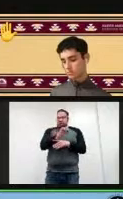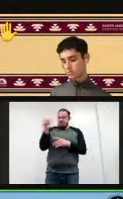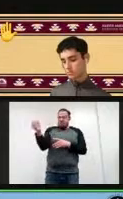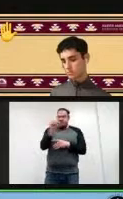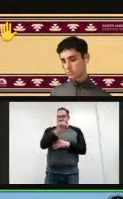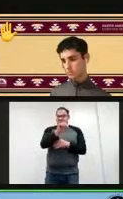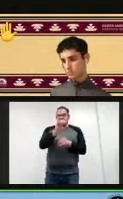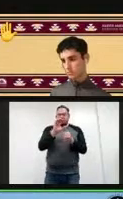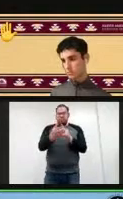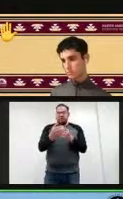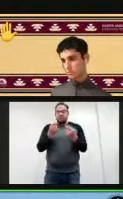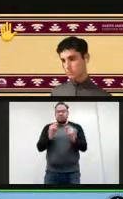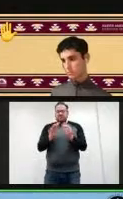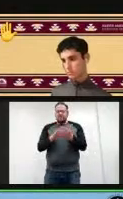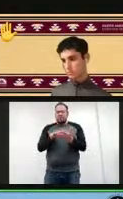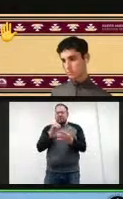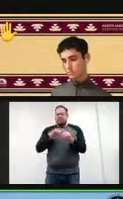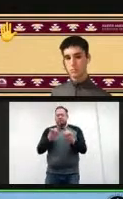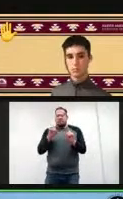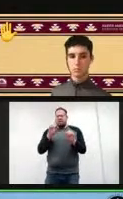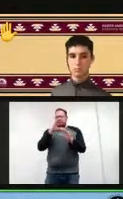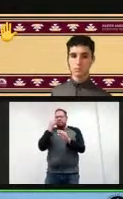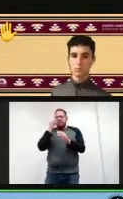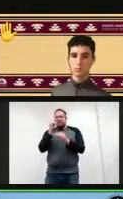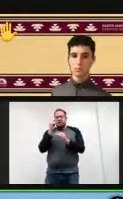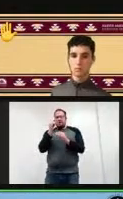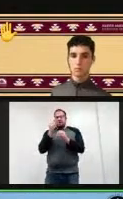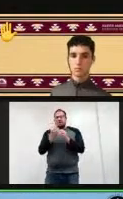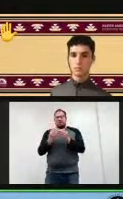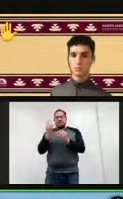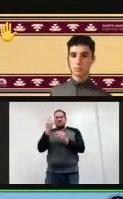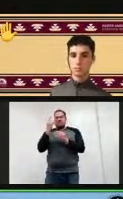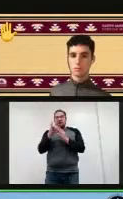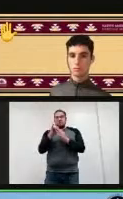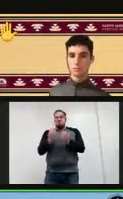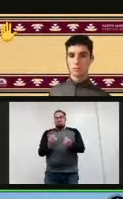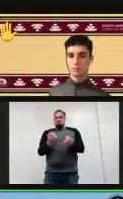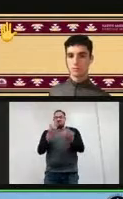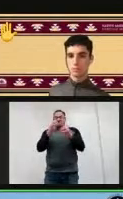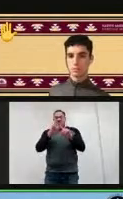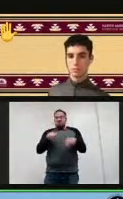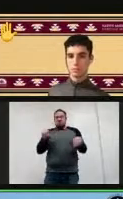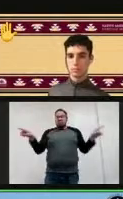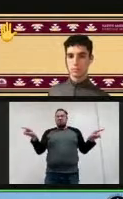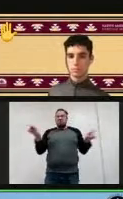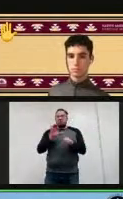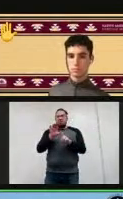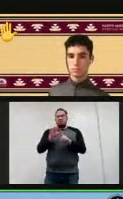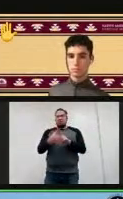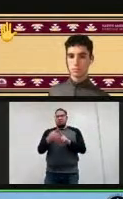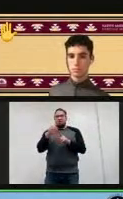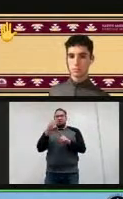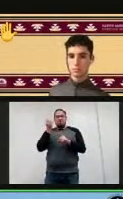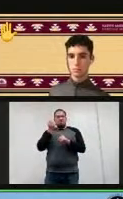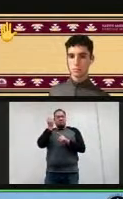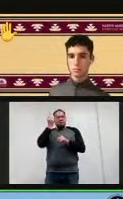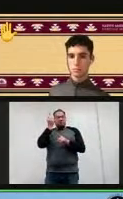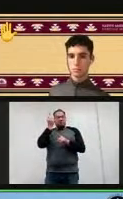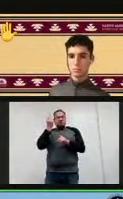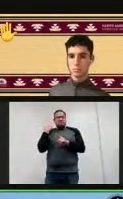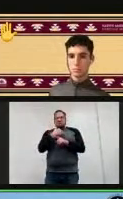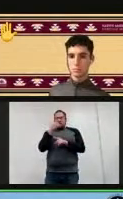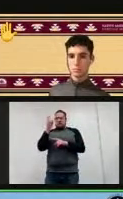But to be really looking for somebody who is multiculturally competent, by June, we need a